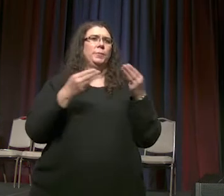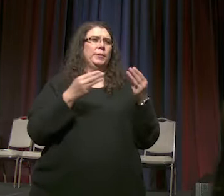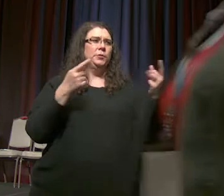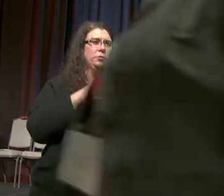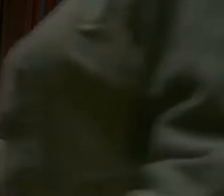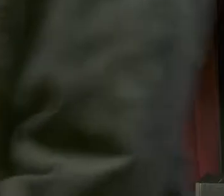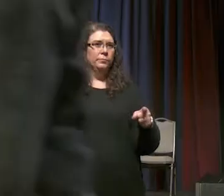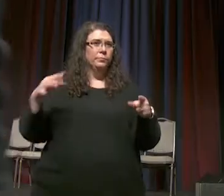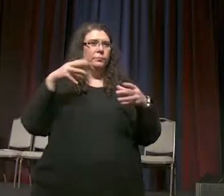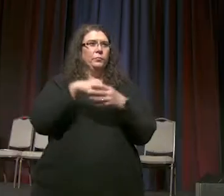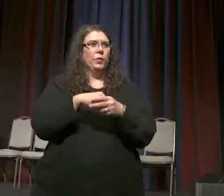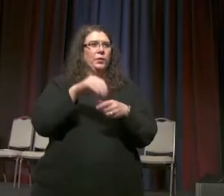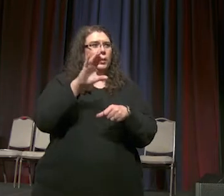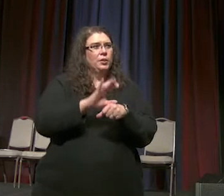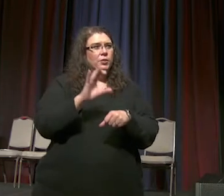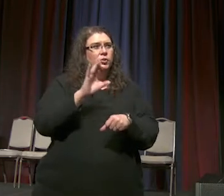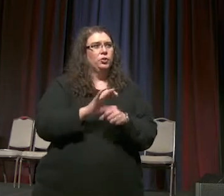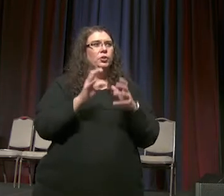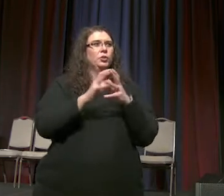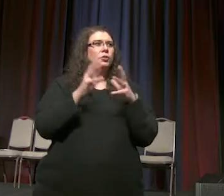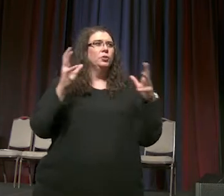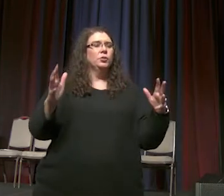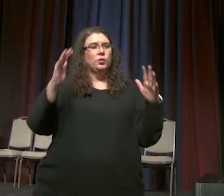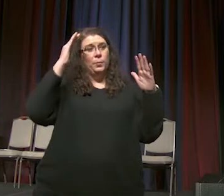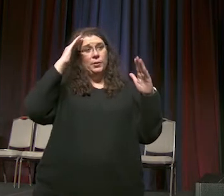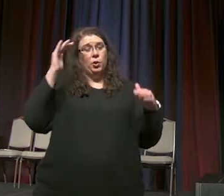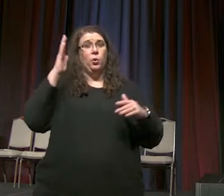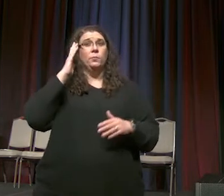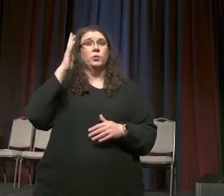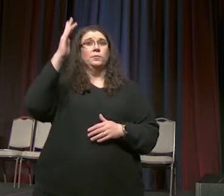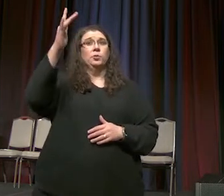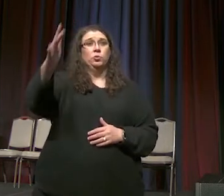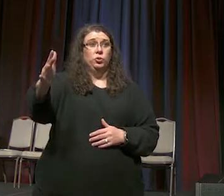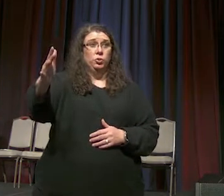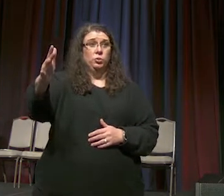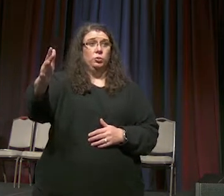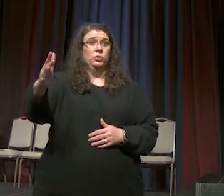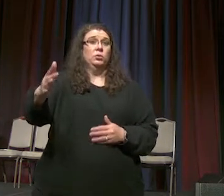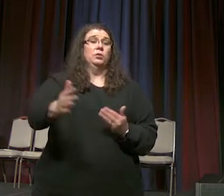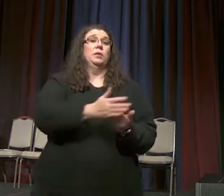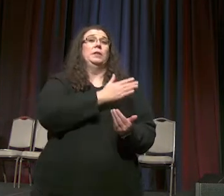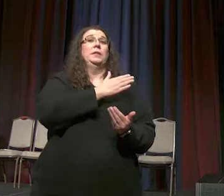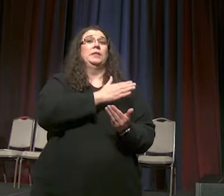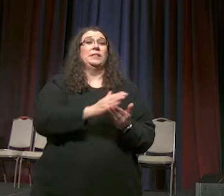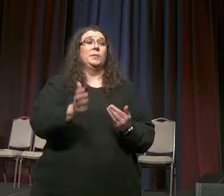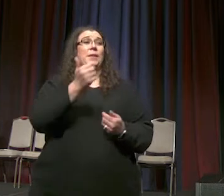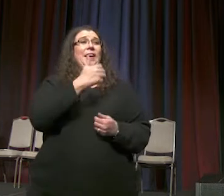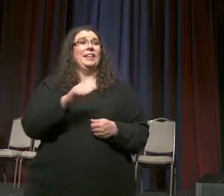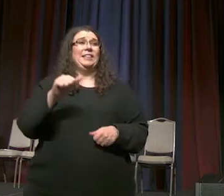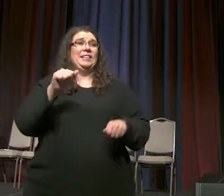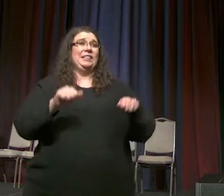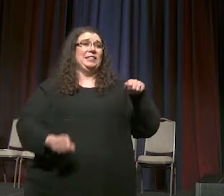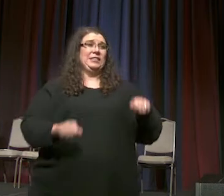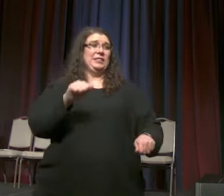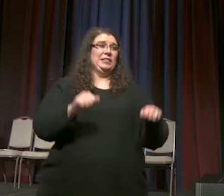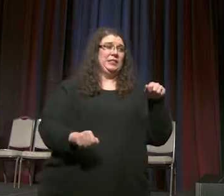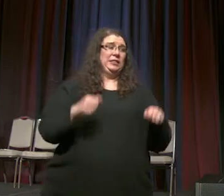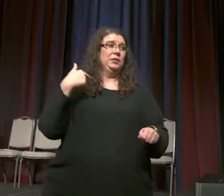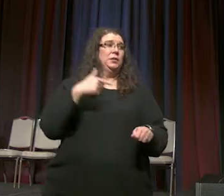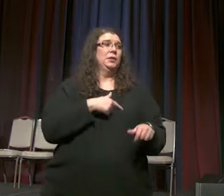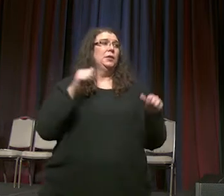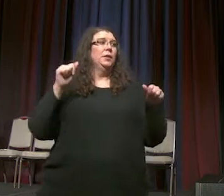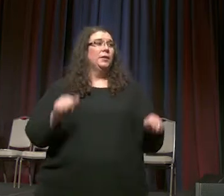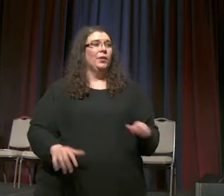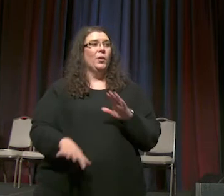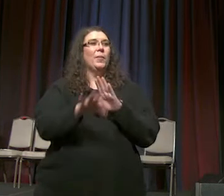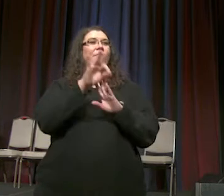in the church and so much hope for the future, despite any uncertainty we may